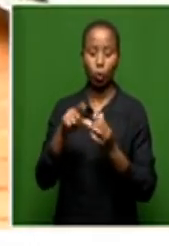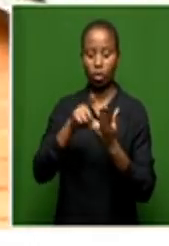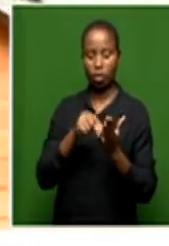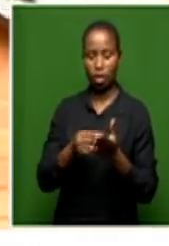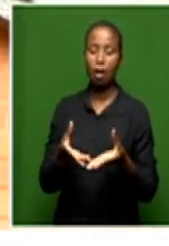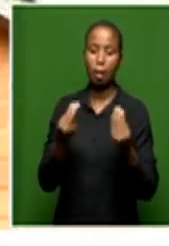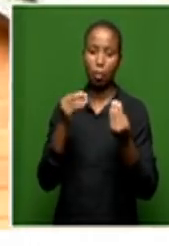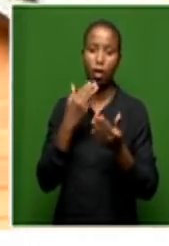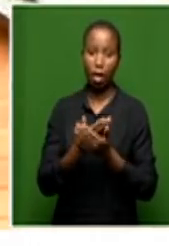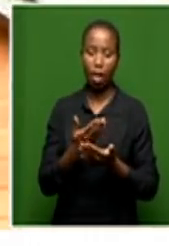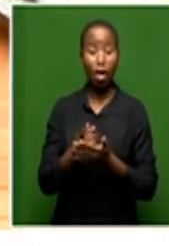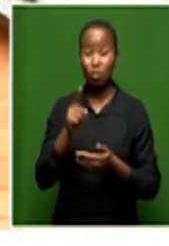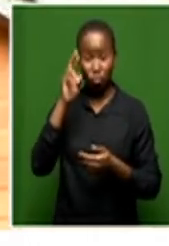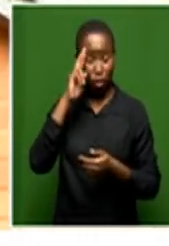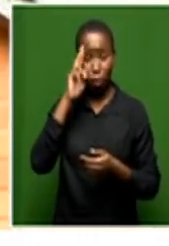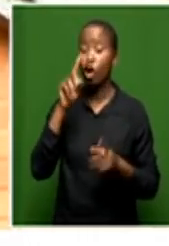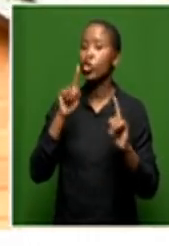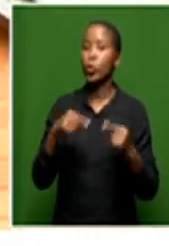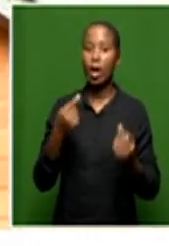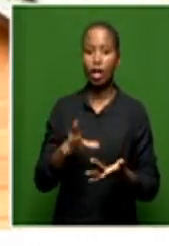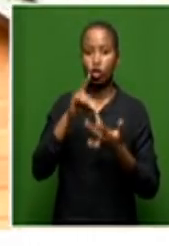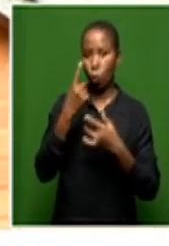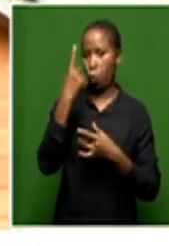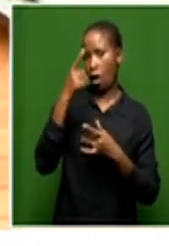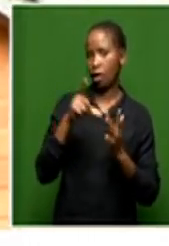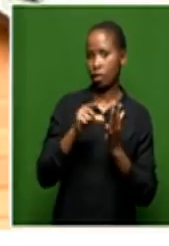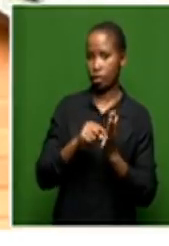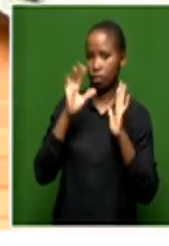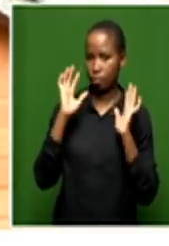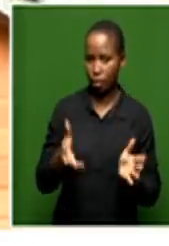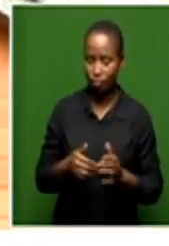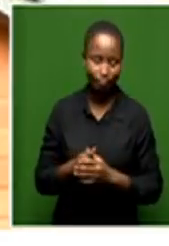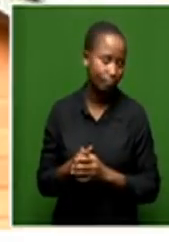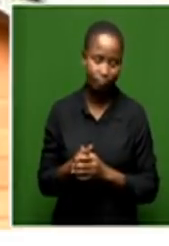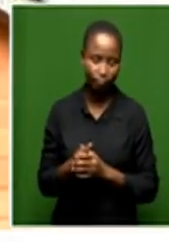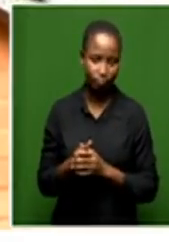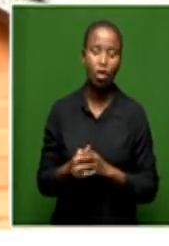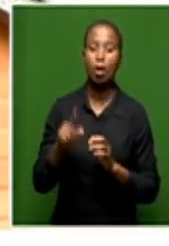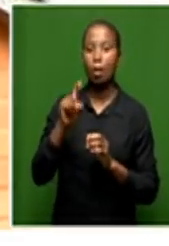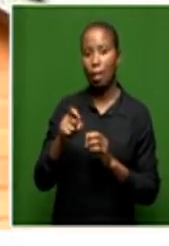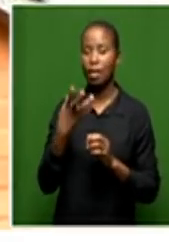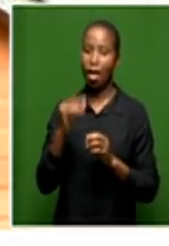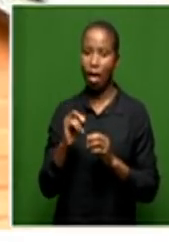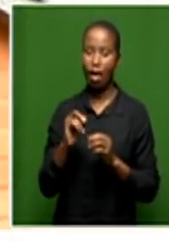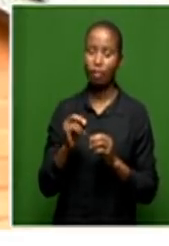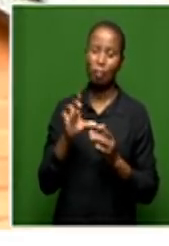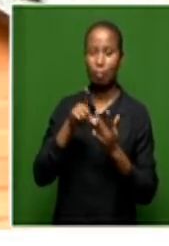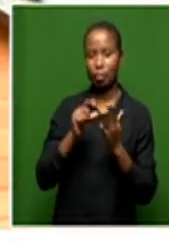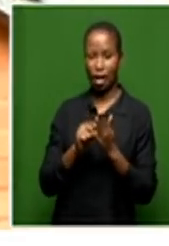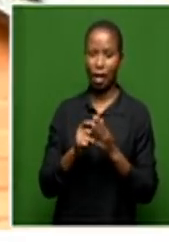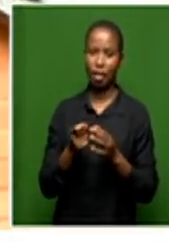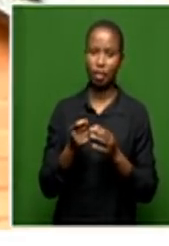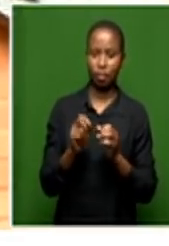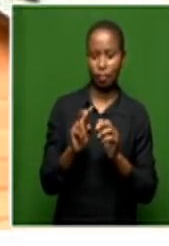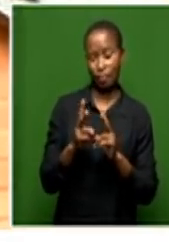must also remember, you can't just allocate one date for the trial that is this big and this magnitude. It needs to be several dates, hence you need the